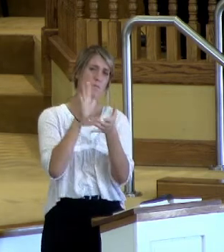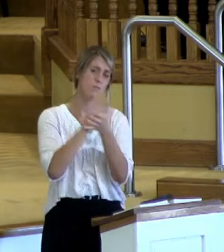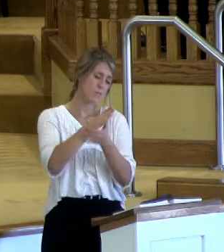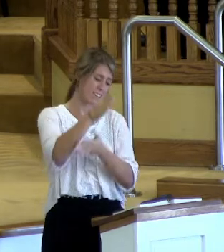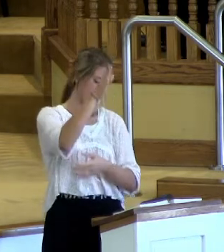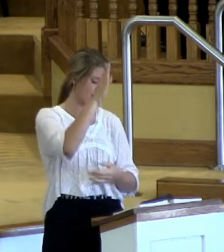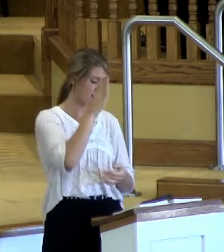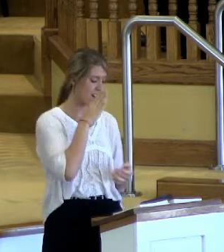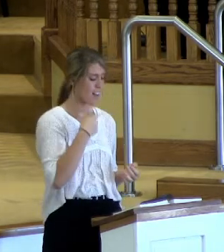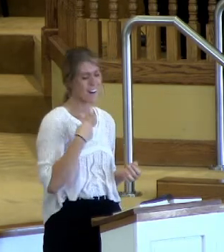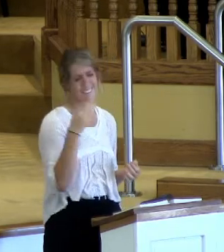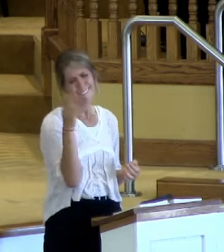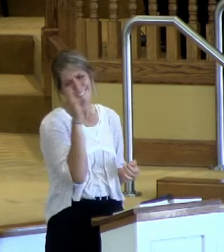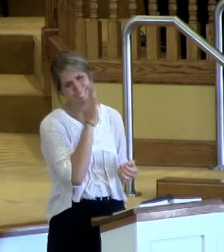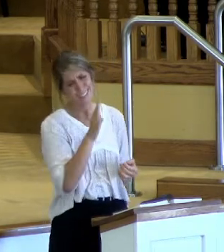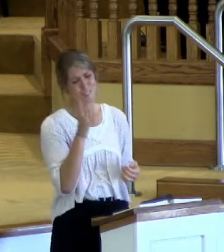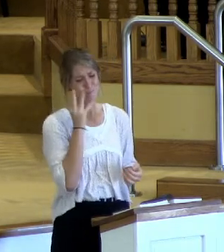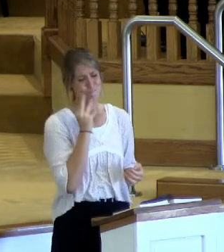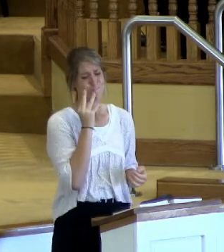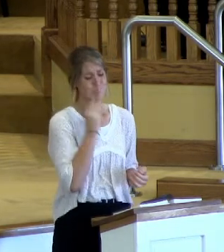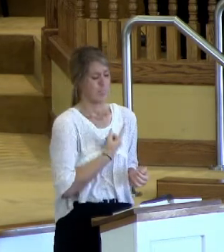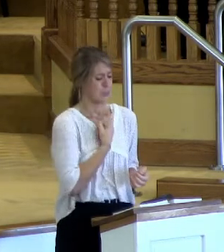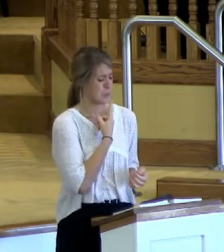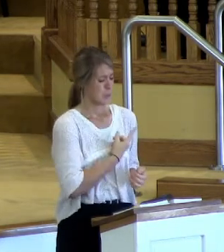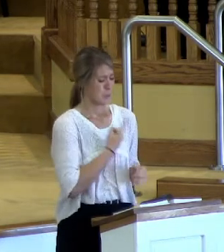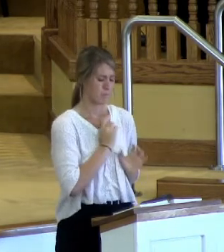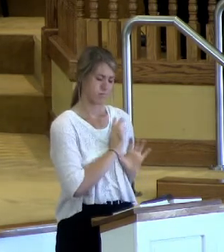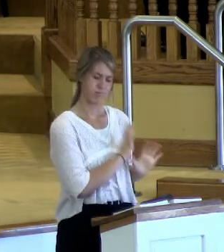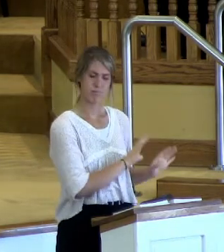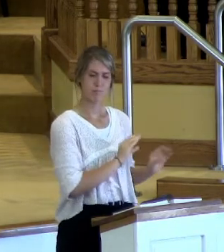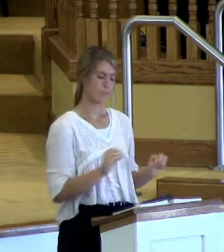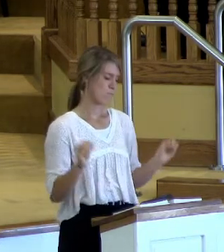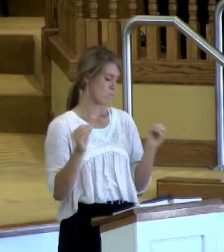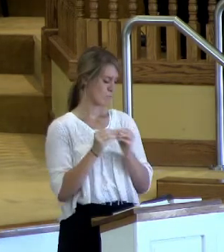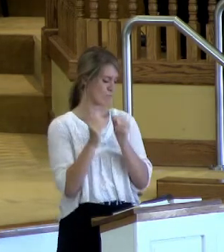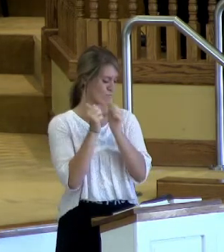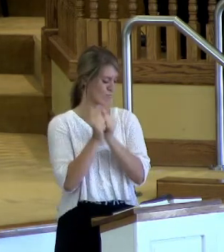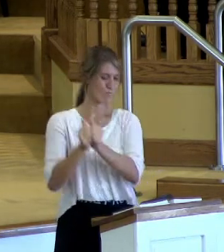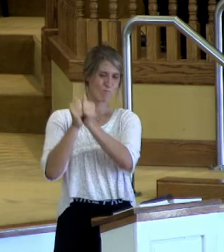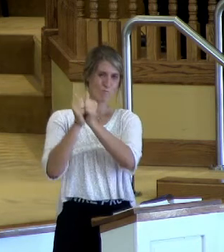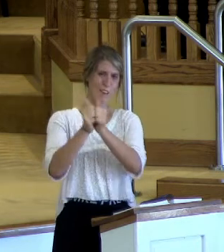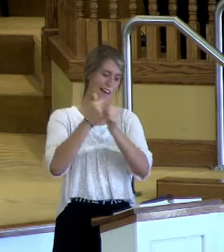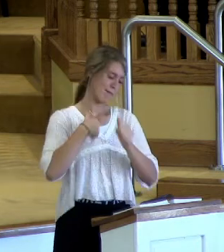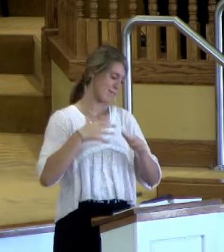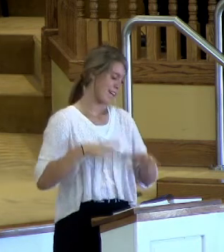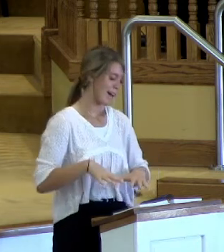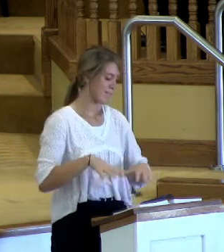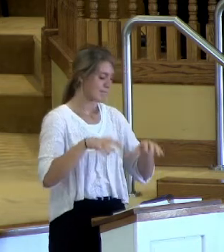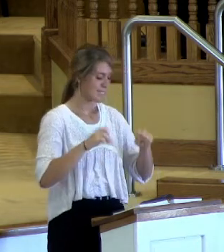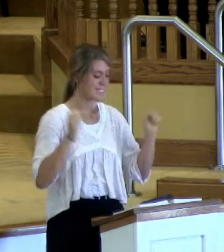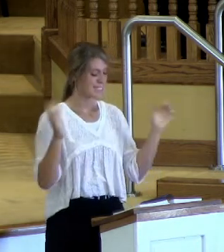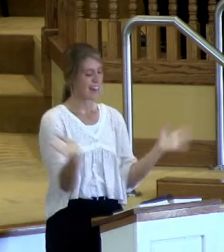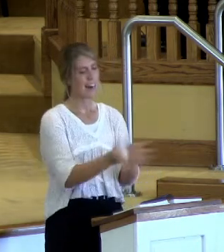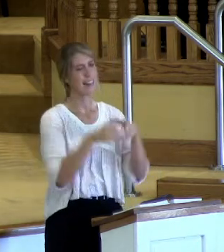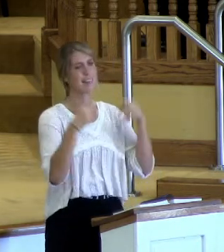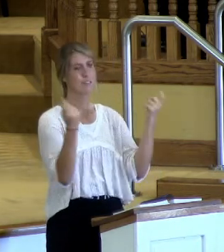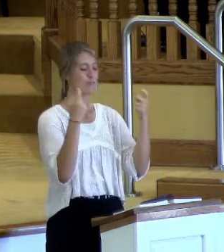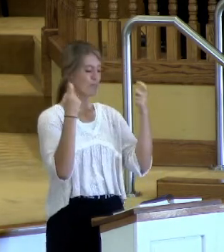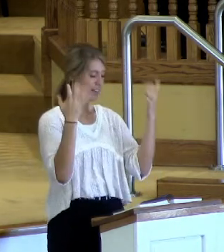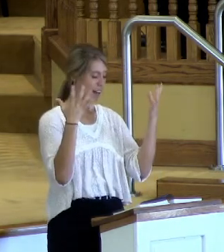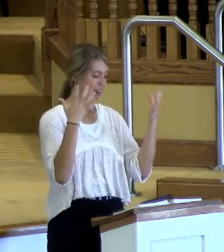friend. Praise God, I'll never be lonely again. I'm